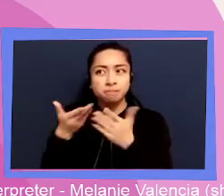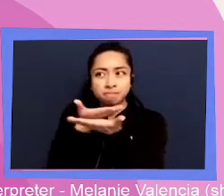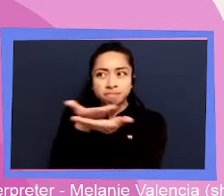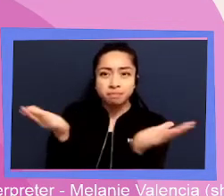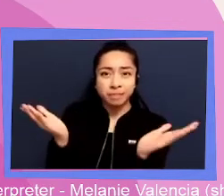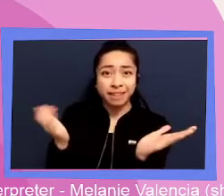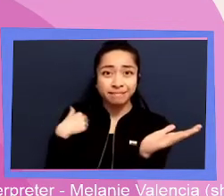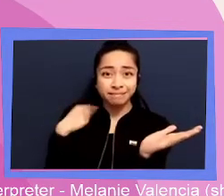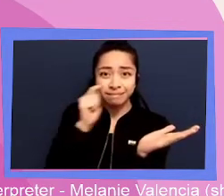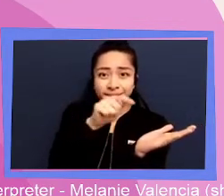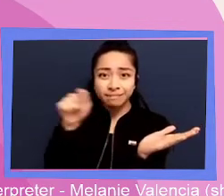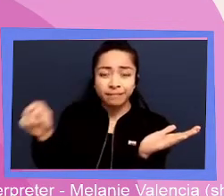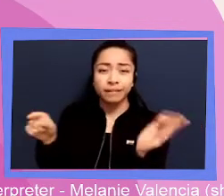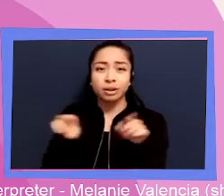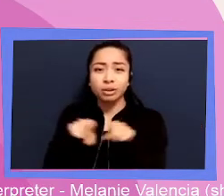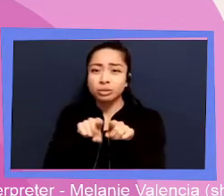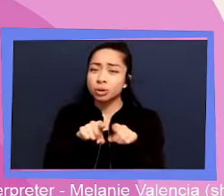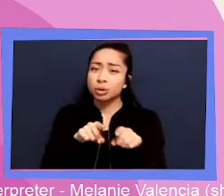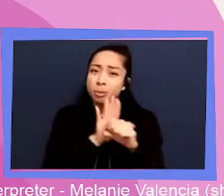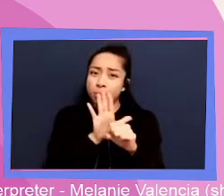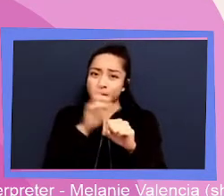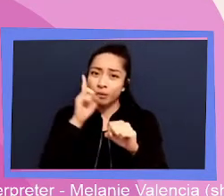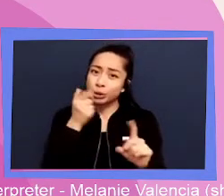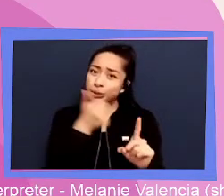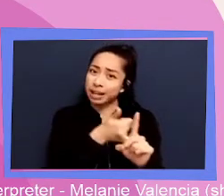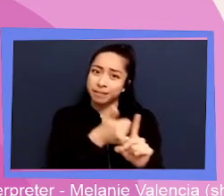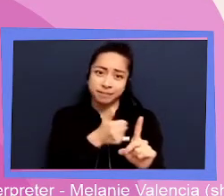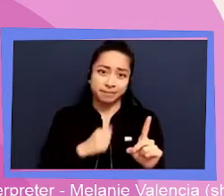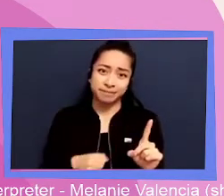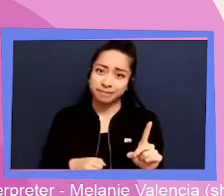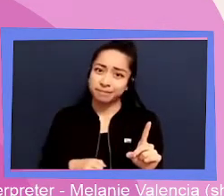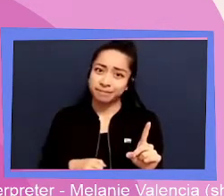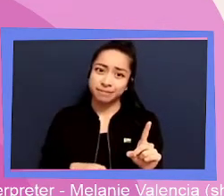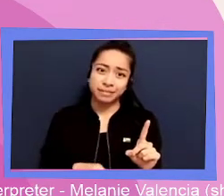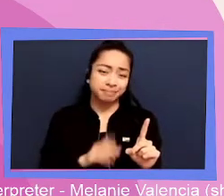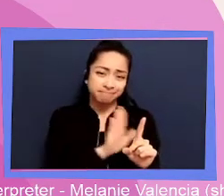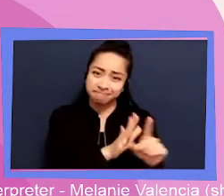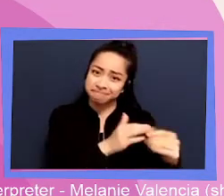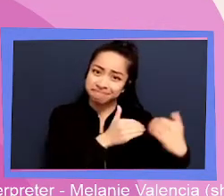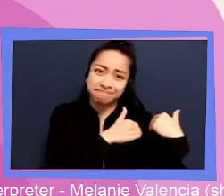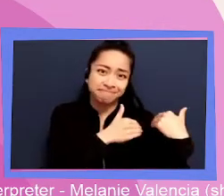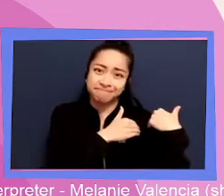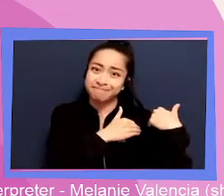and blow your own horn because nobody else would do it for you. I echo that completely.